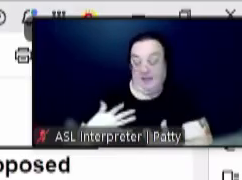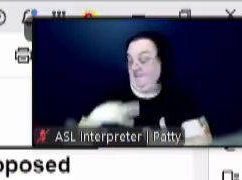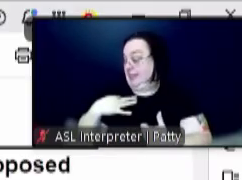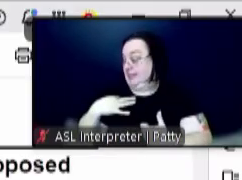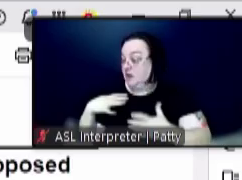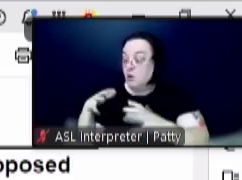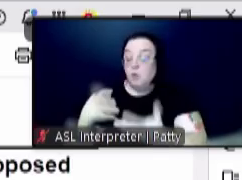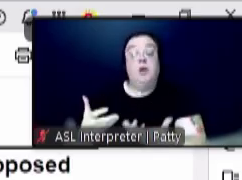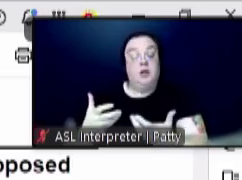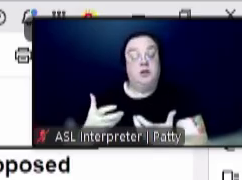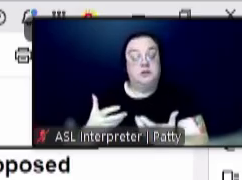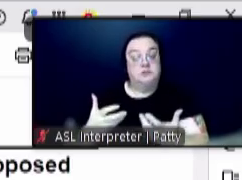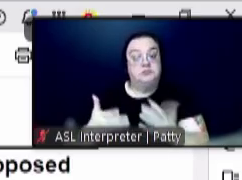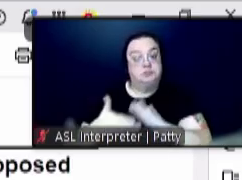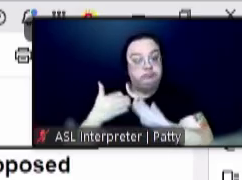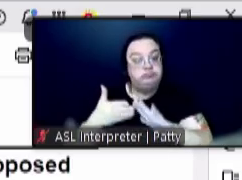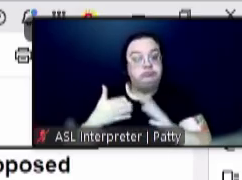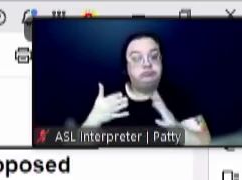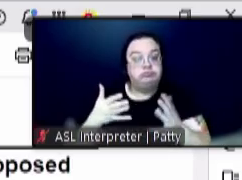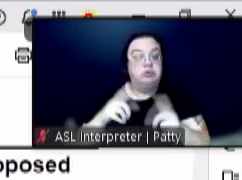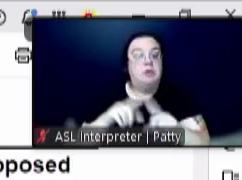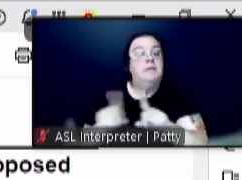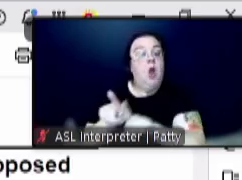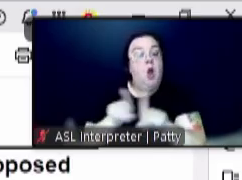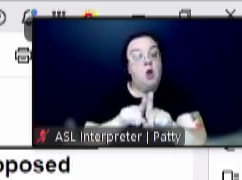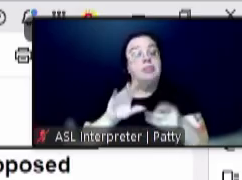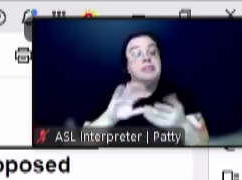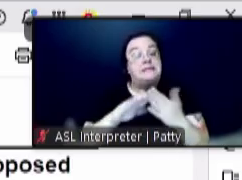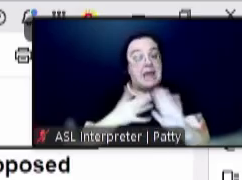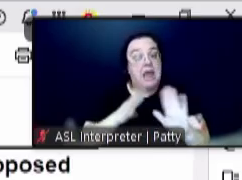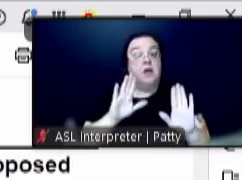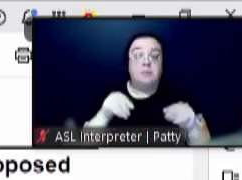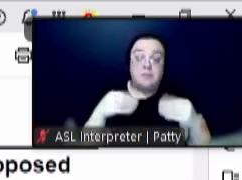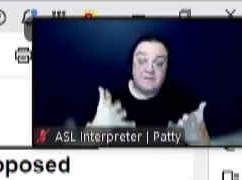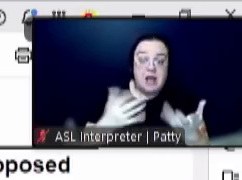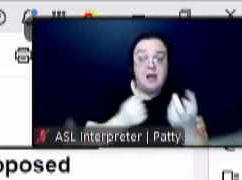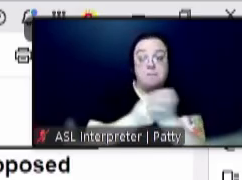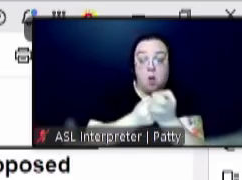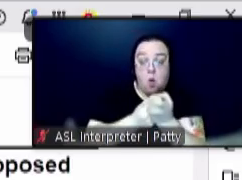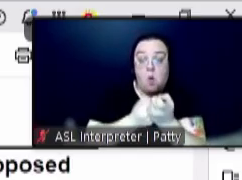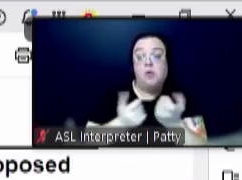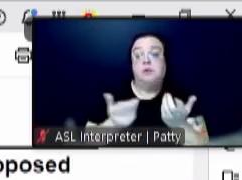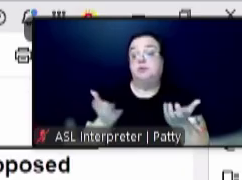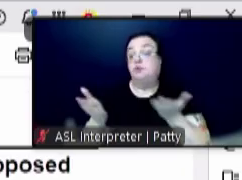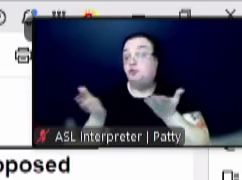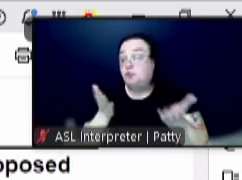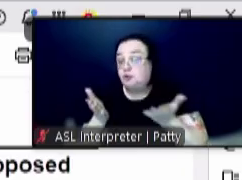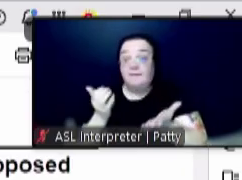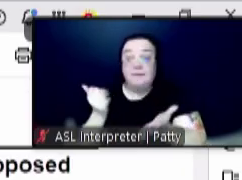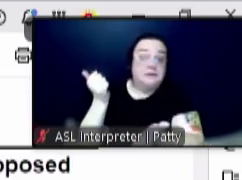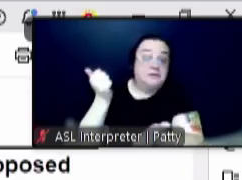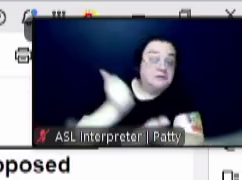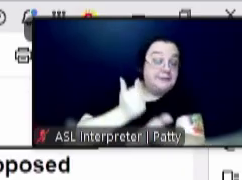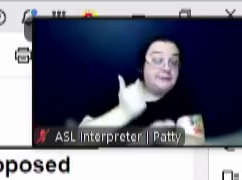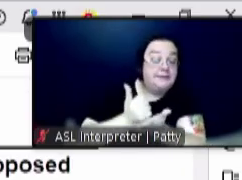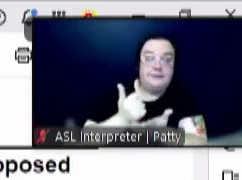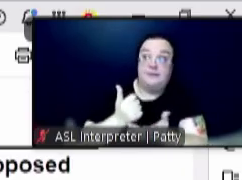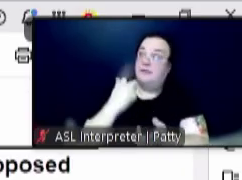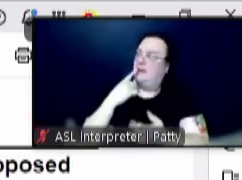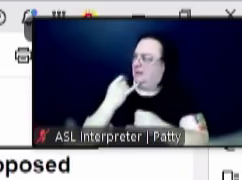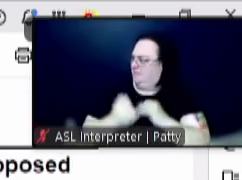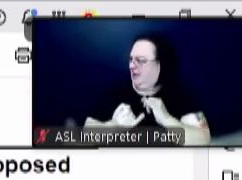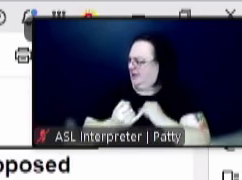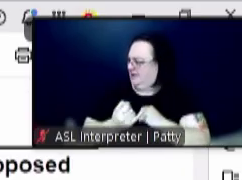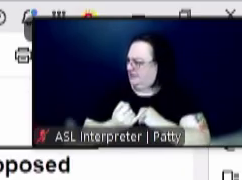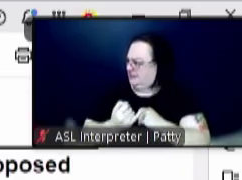on, but also, the town provides services, support, assistance. And the past 2, 3,